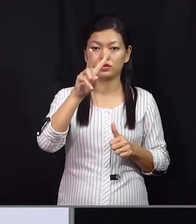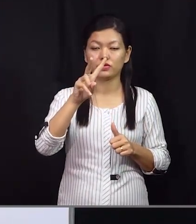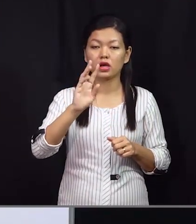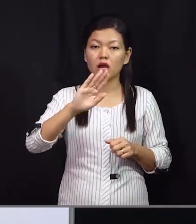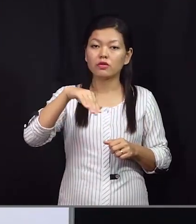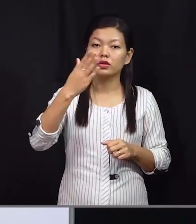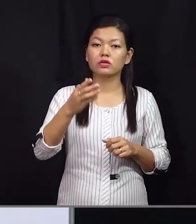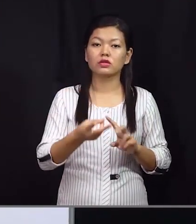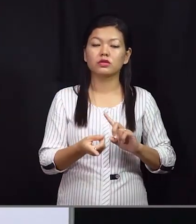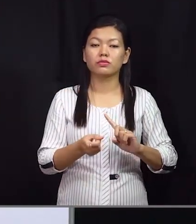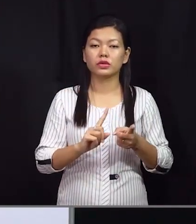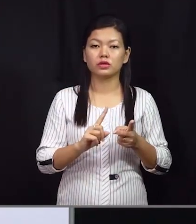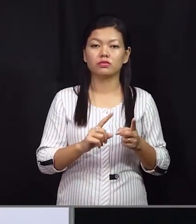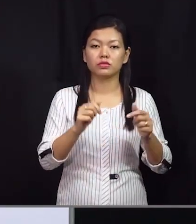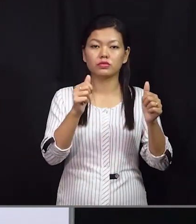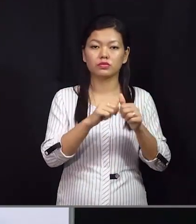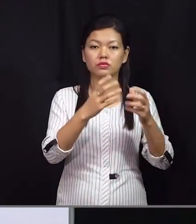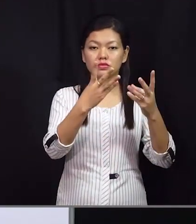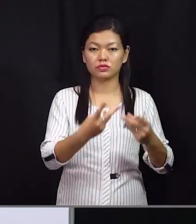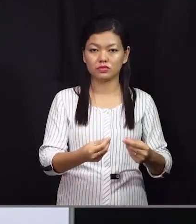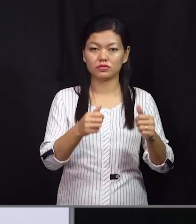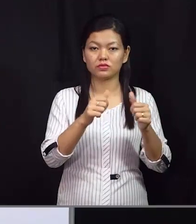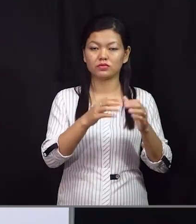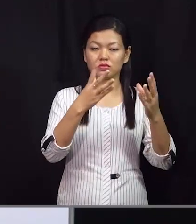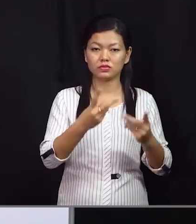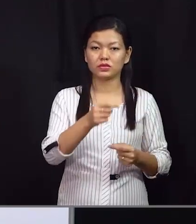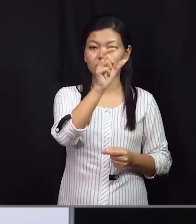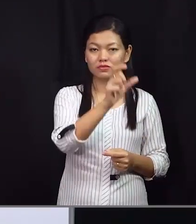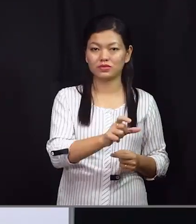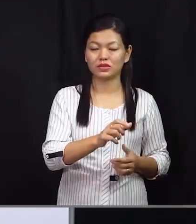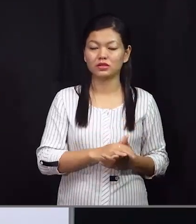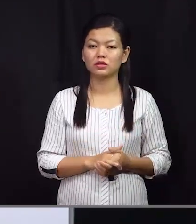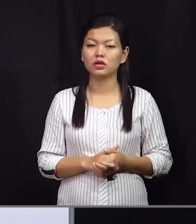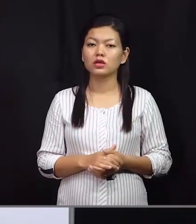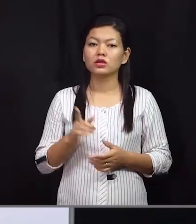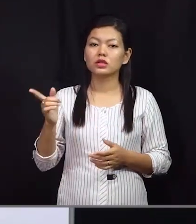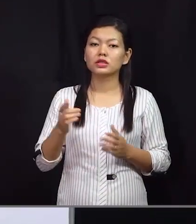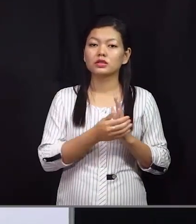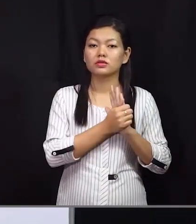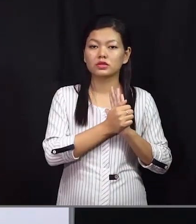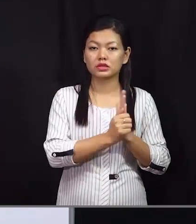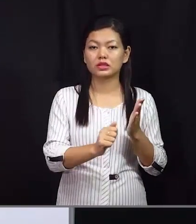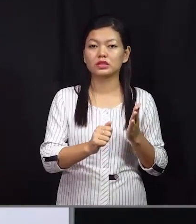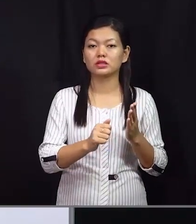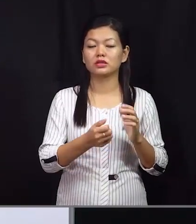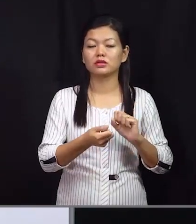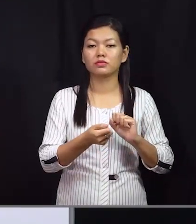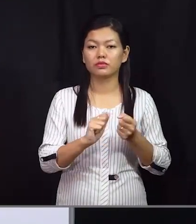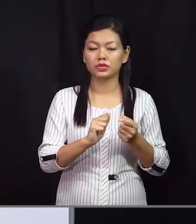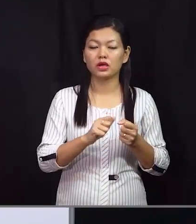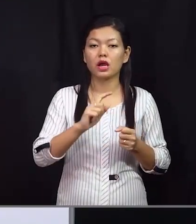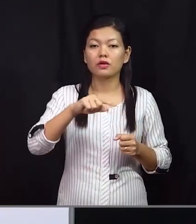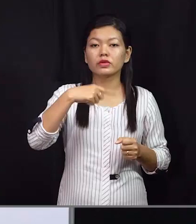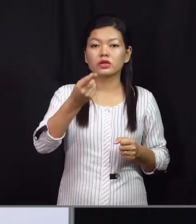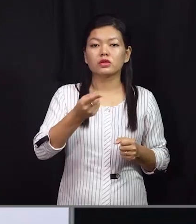that, this profession means which we acquire through specialized knowledge and skills. Okay, let us see some of the characteristics